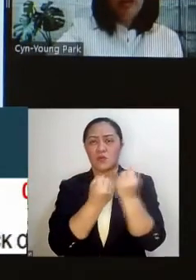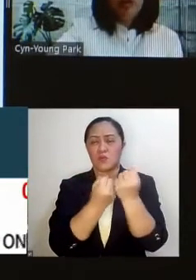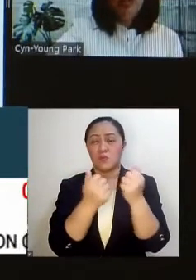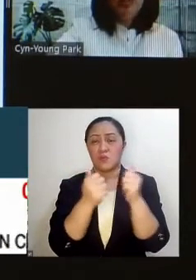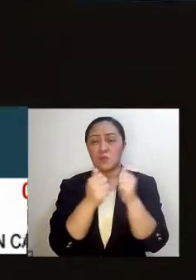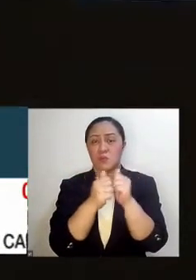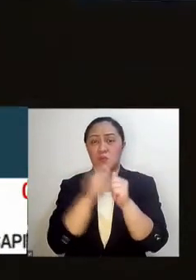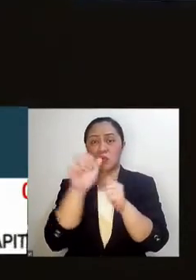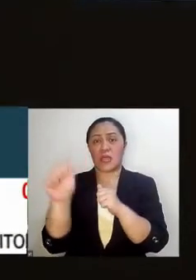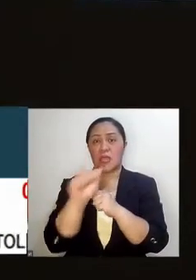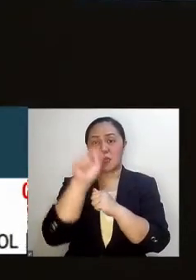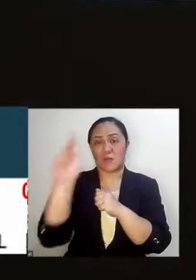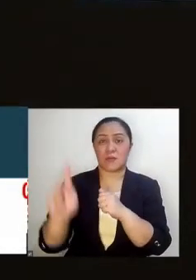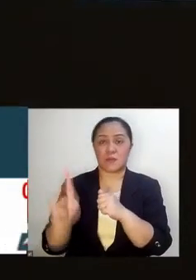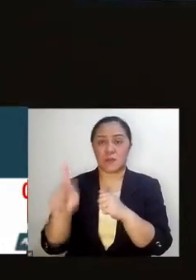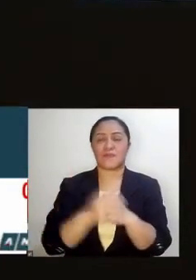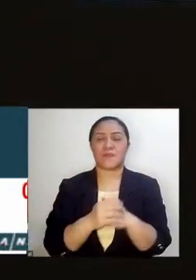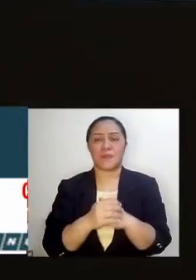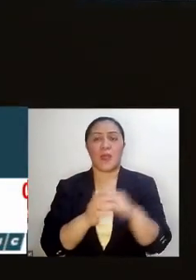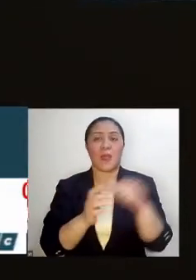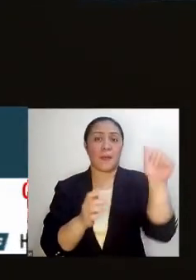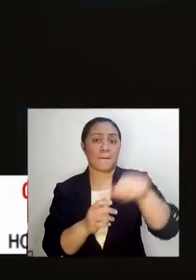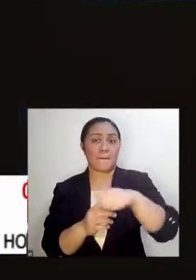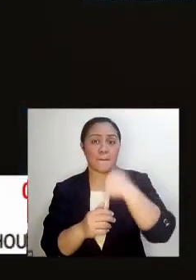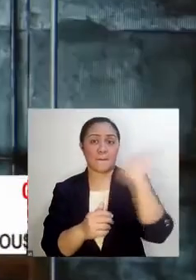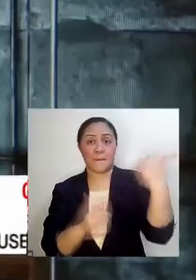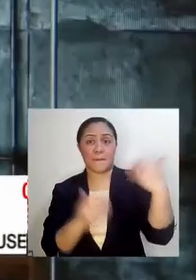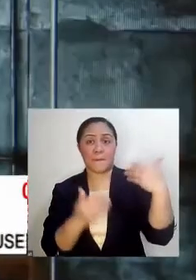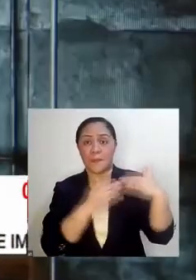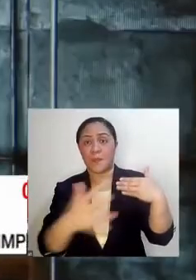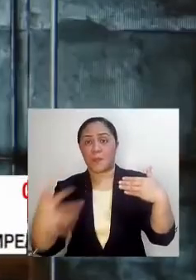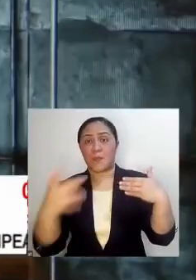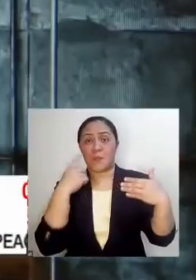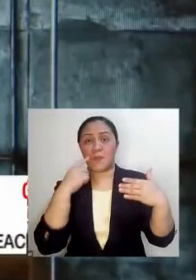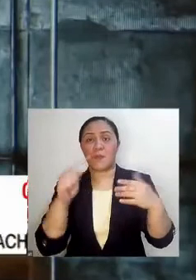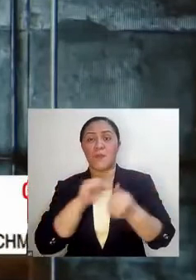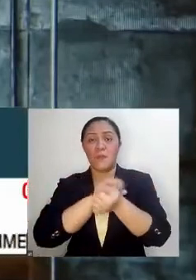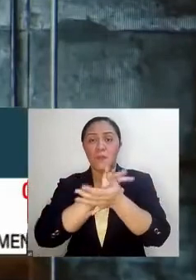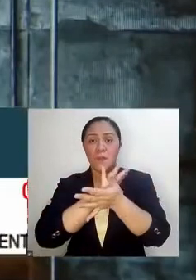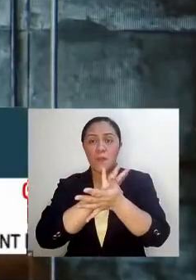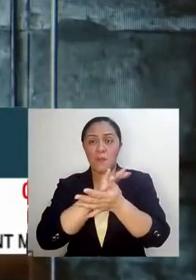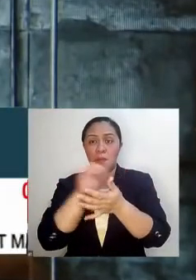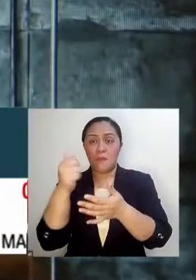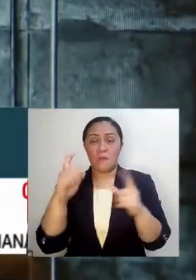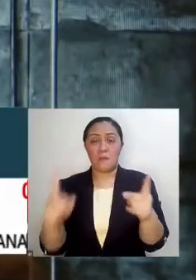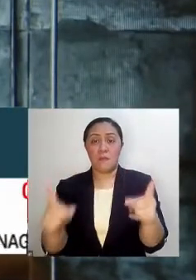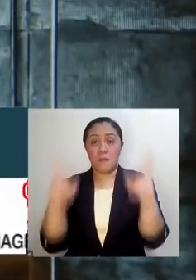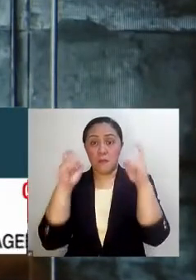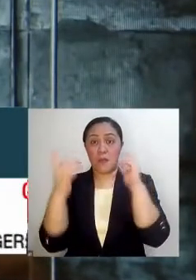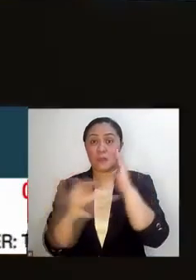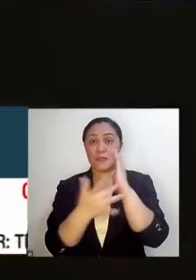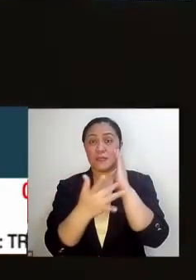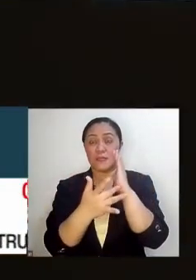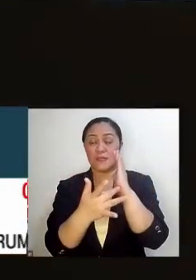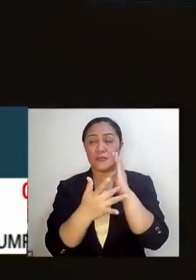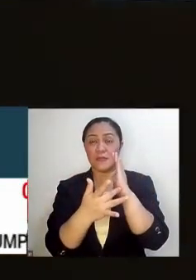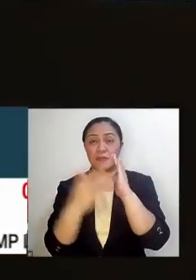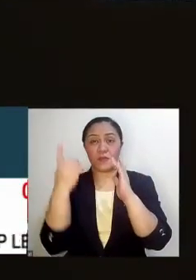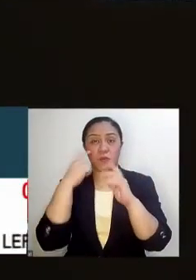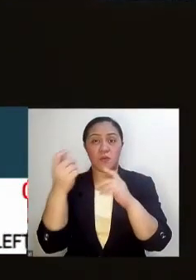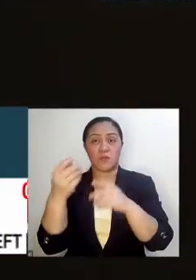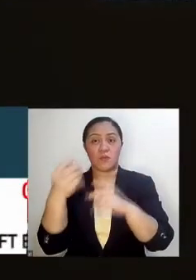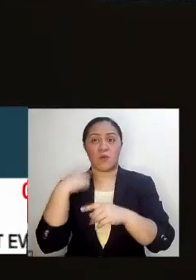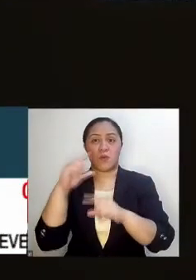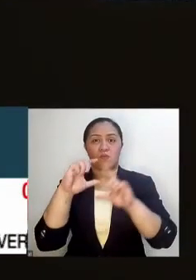Philippines can benefit from the other trends COVID-19 has sparked, such as the rapid digitalization of global trade. I do believe that